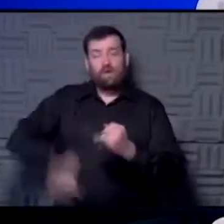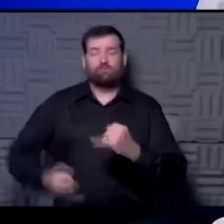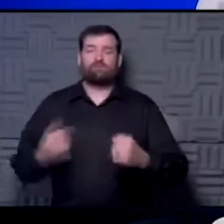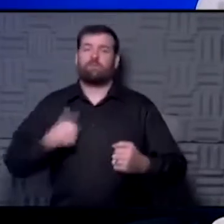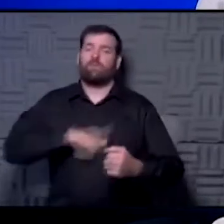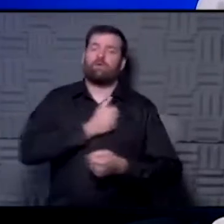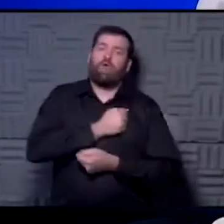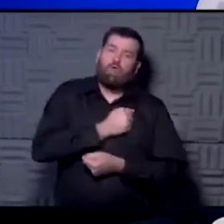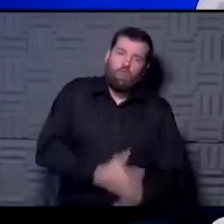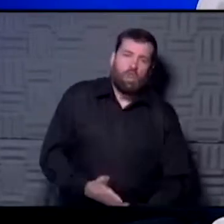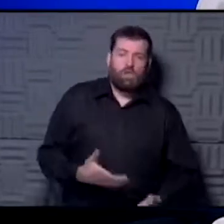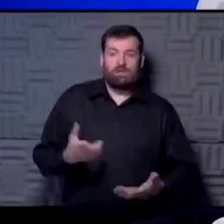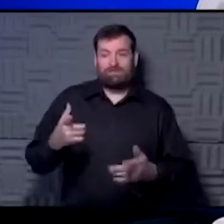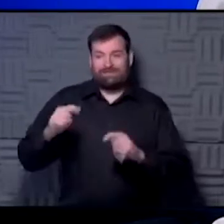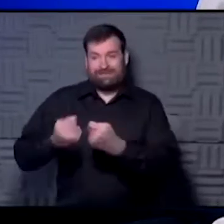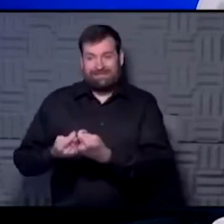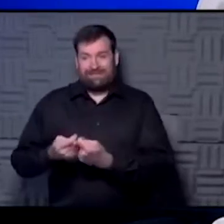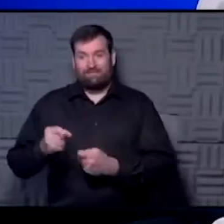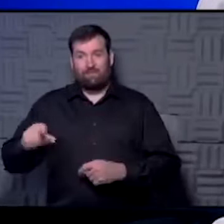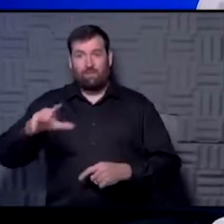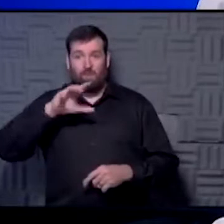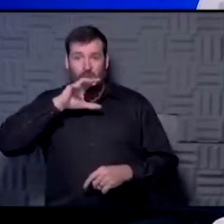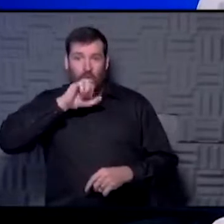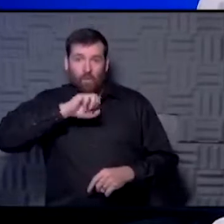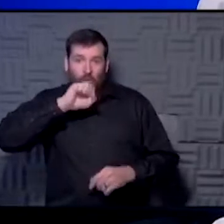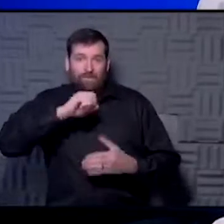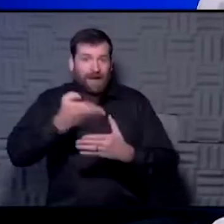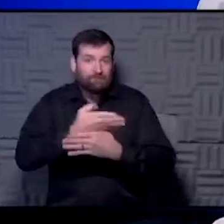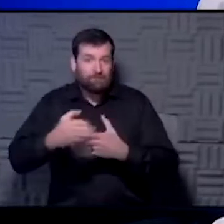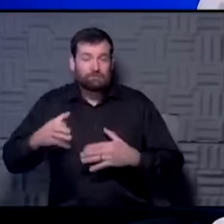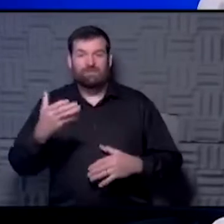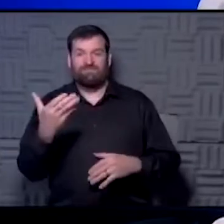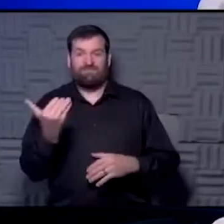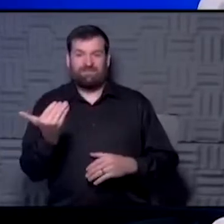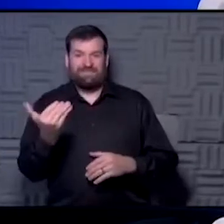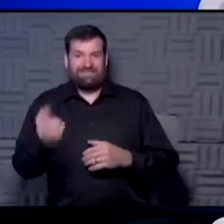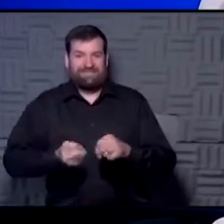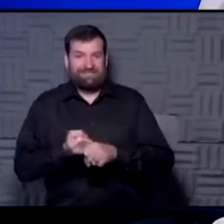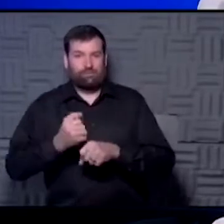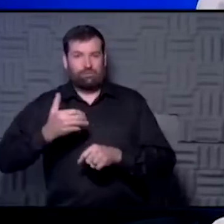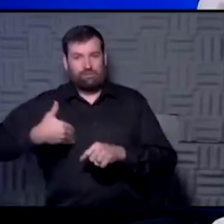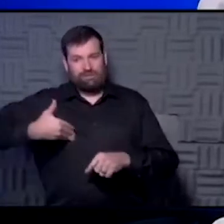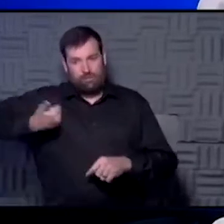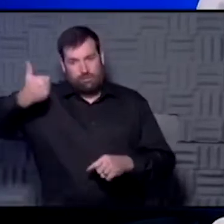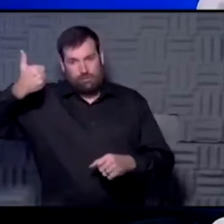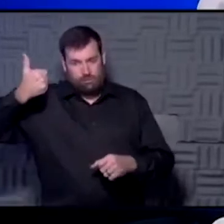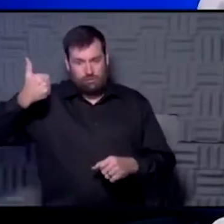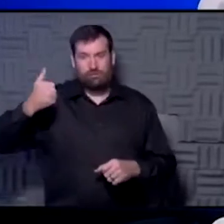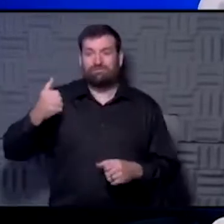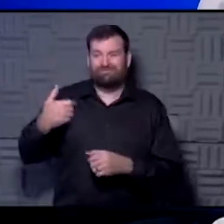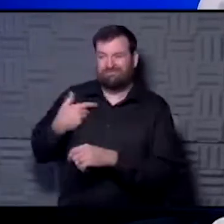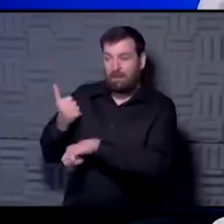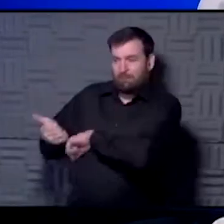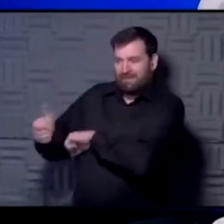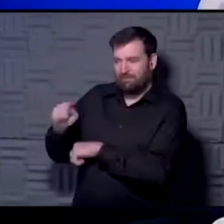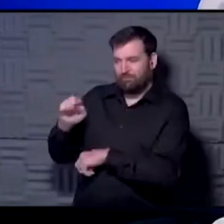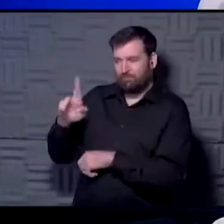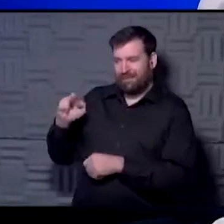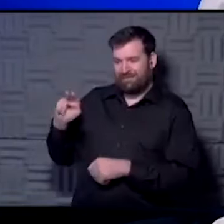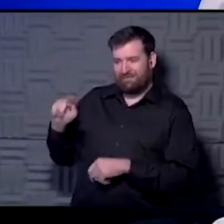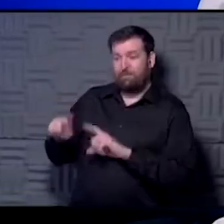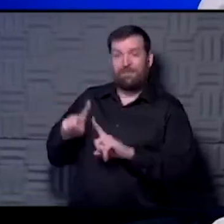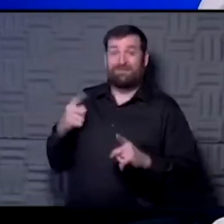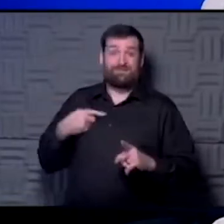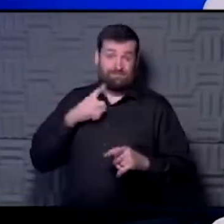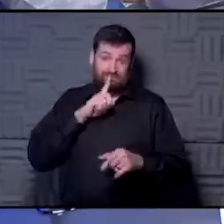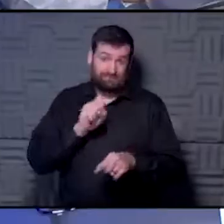and beaten by a team that was 15 years average age younger than we were, and Trent threw 3 interceptions. I'd like to blame Trent, but I think the truth is we couldn't